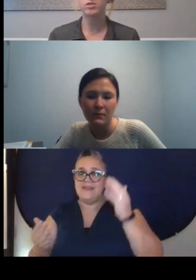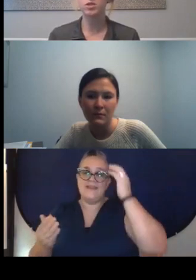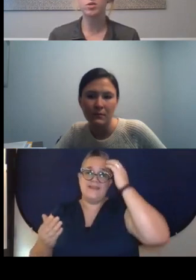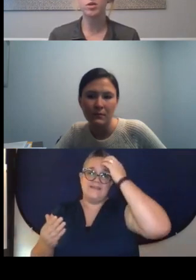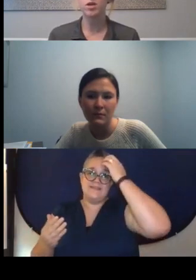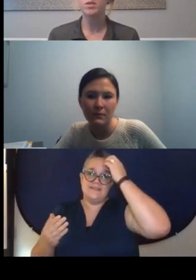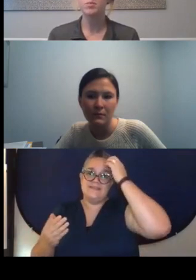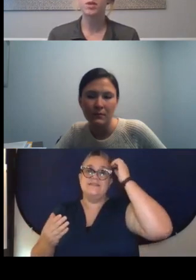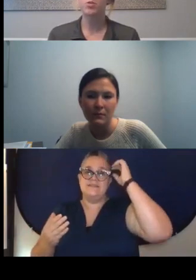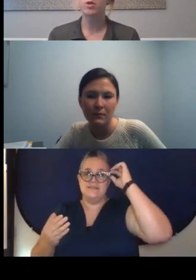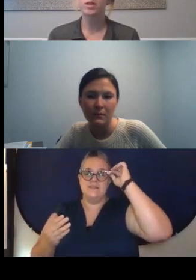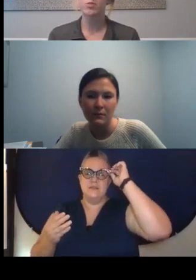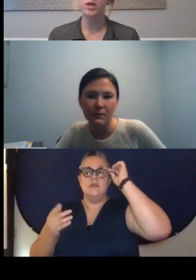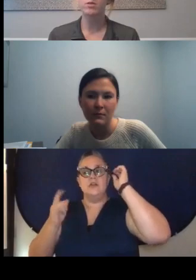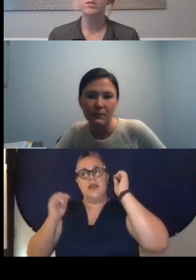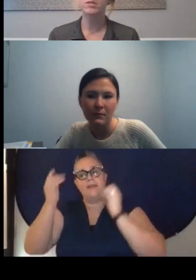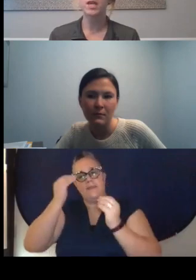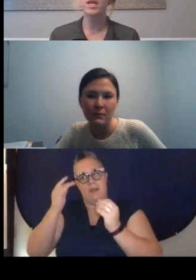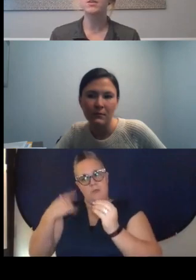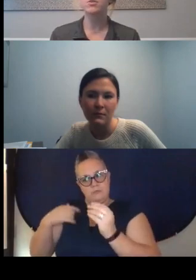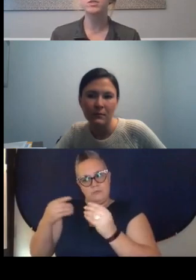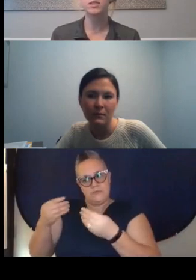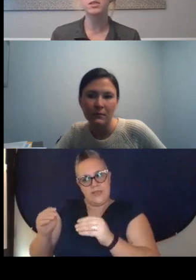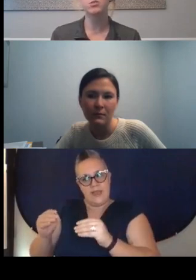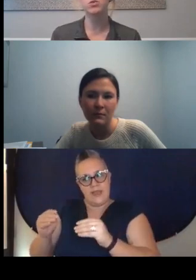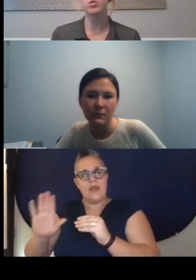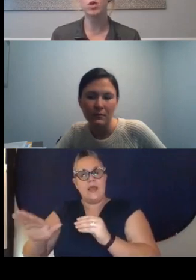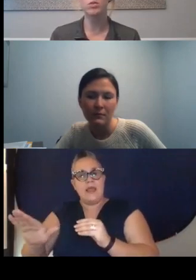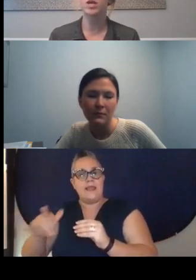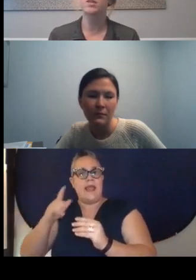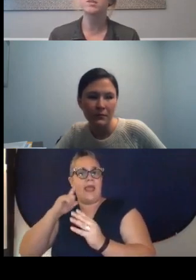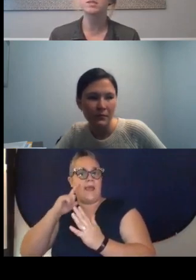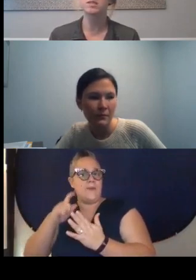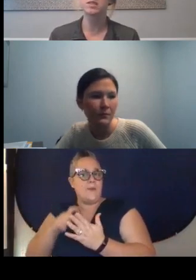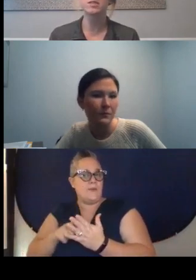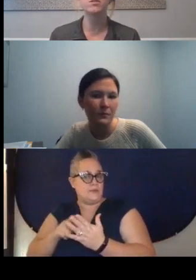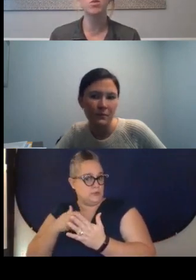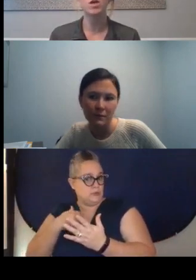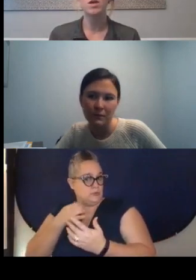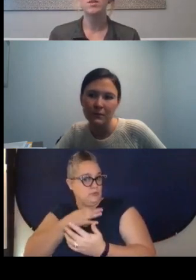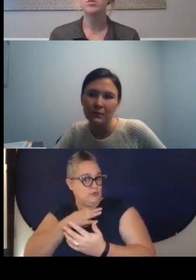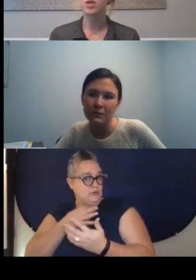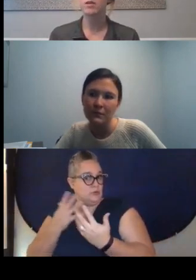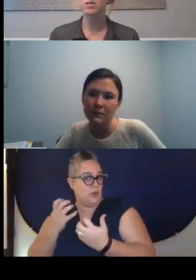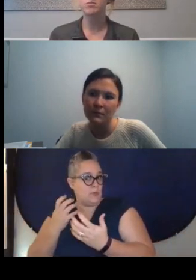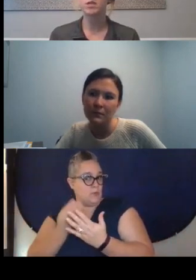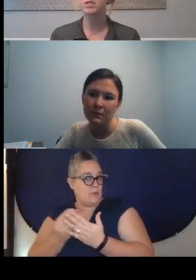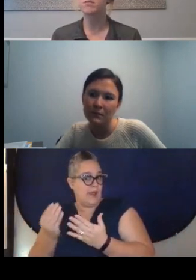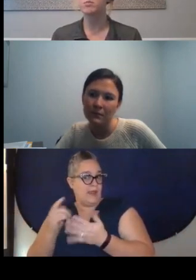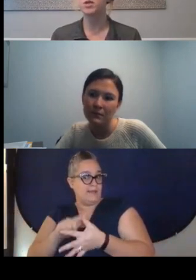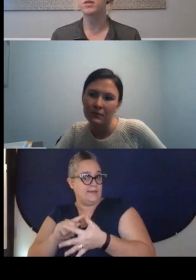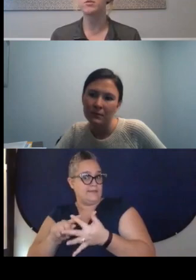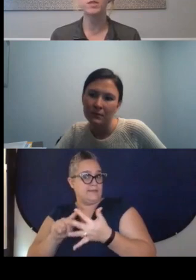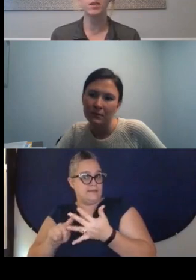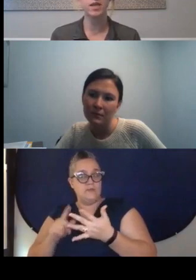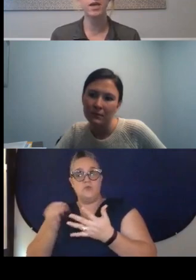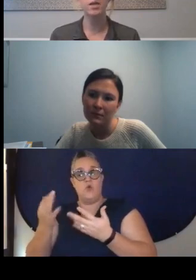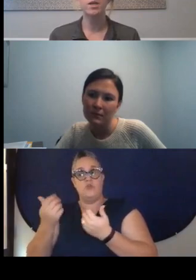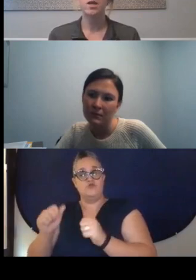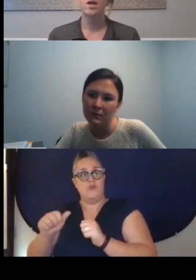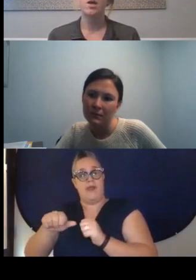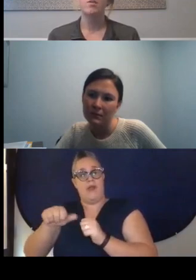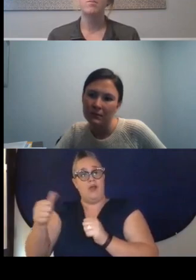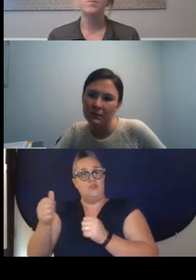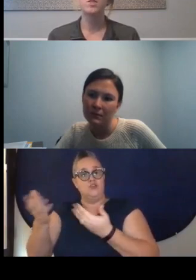to those, people that work at that warehouse and say, hey, I noticed this. Would you want to try this, this, and this? So they do kind of sometimes have to put on their sales